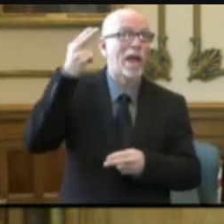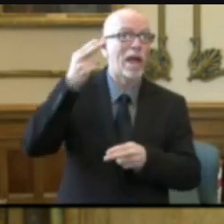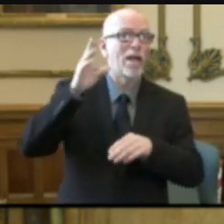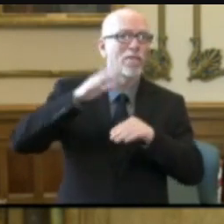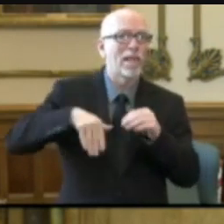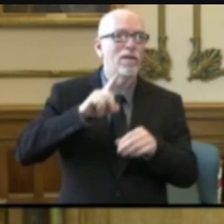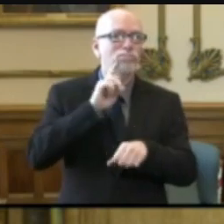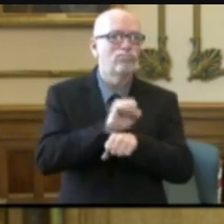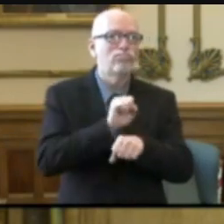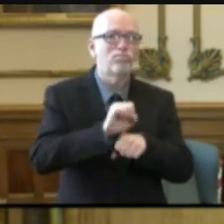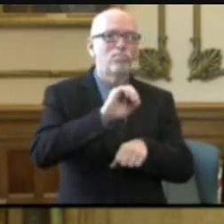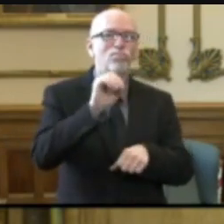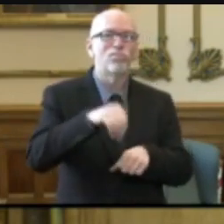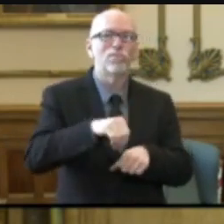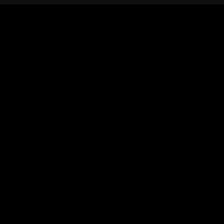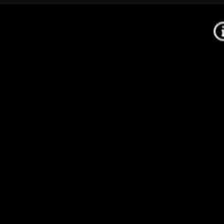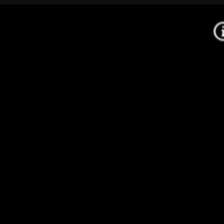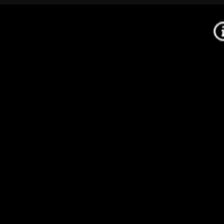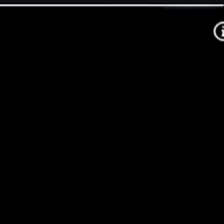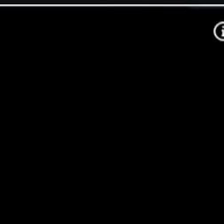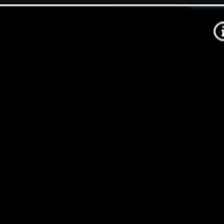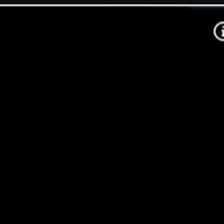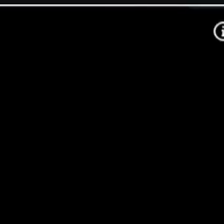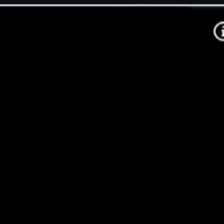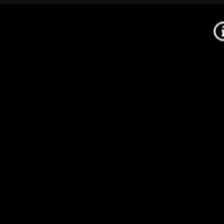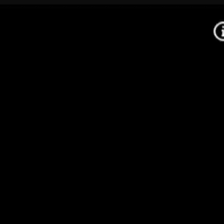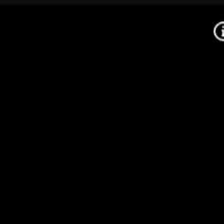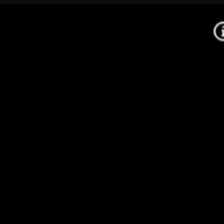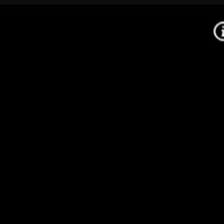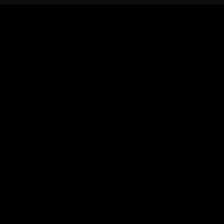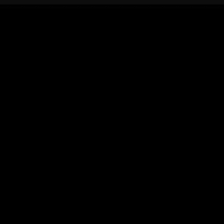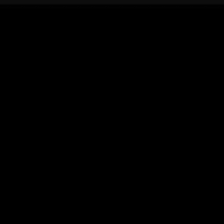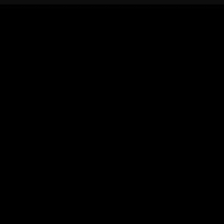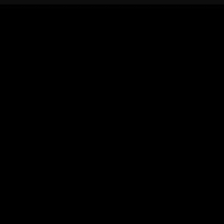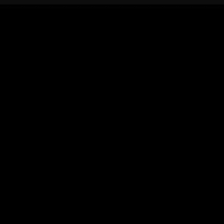rate. We continue here.